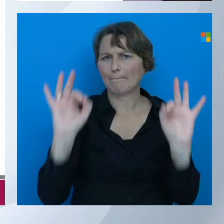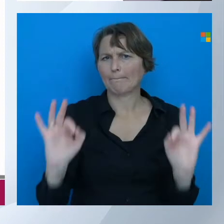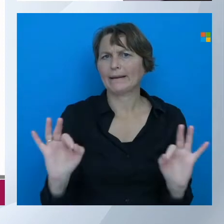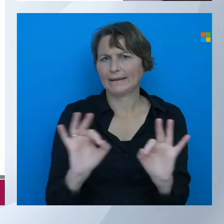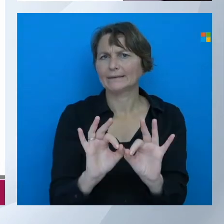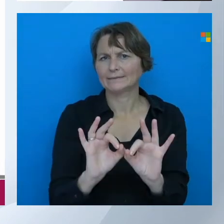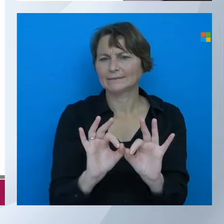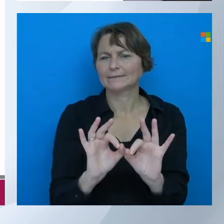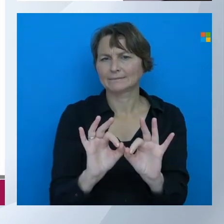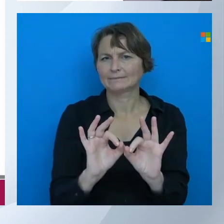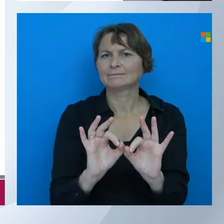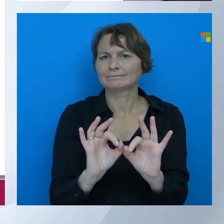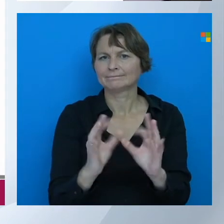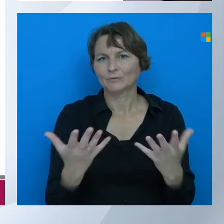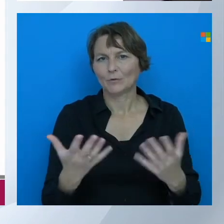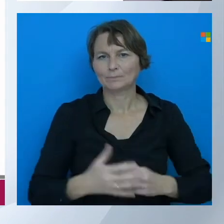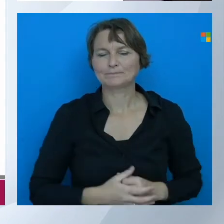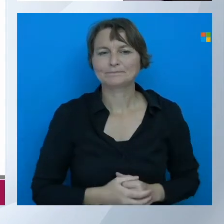parameters.